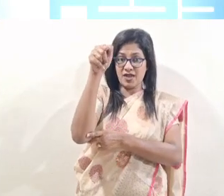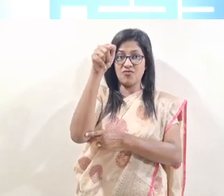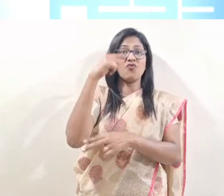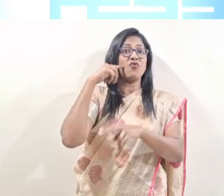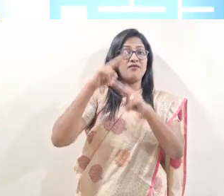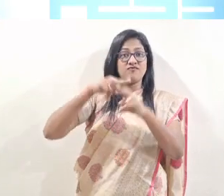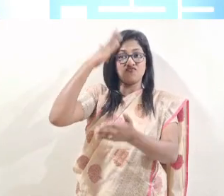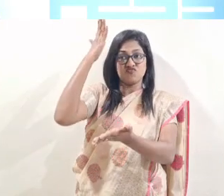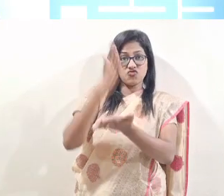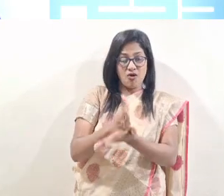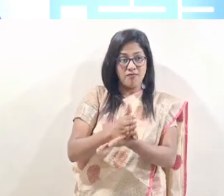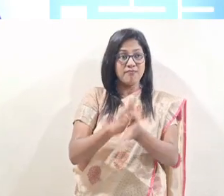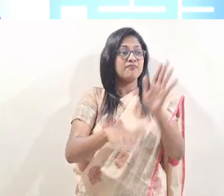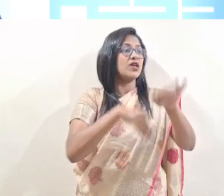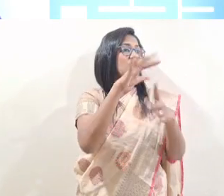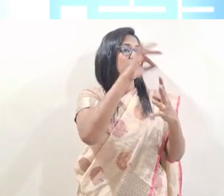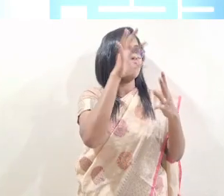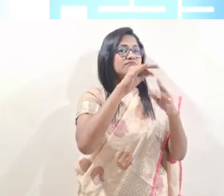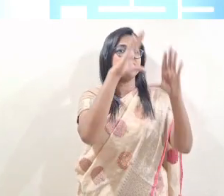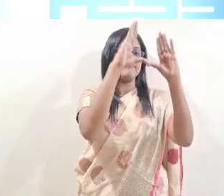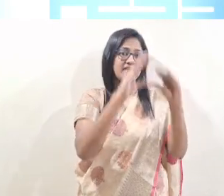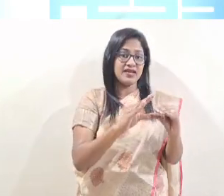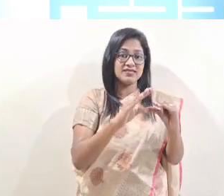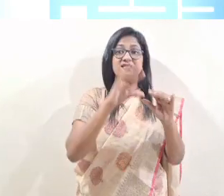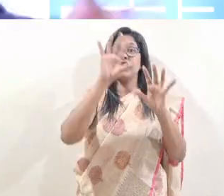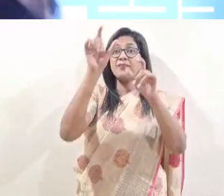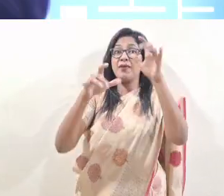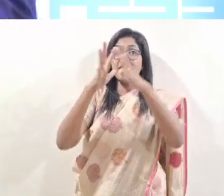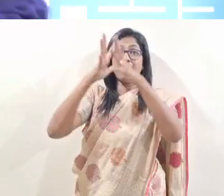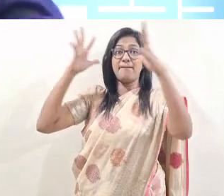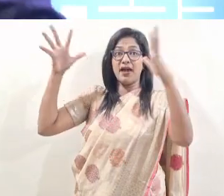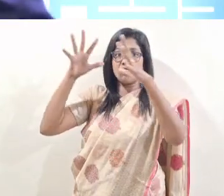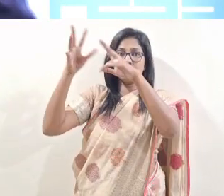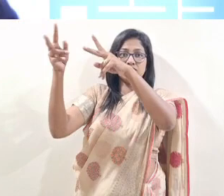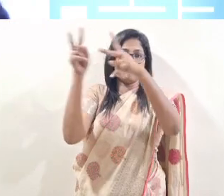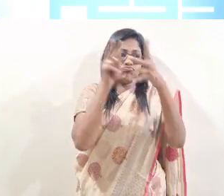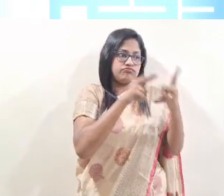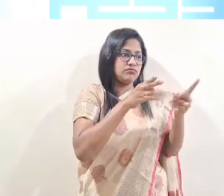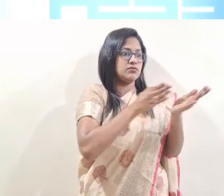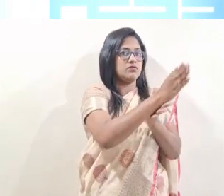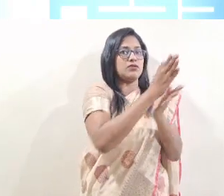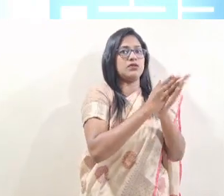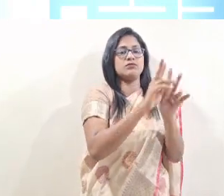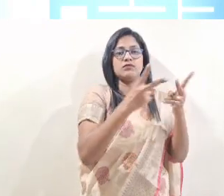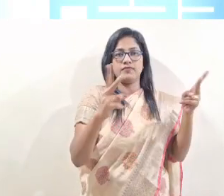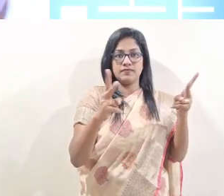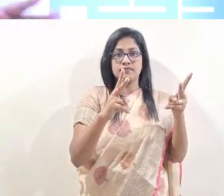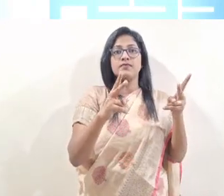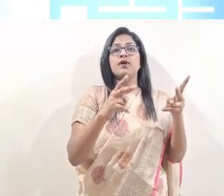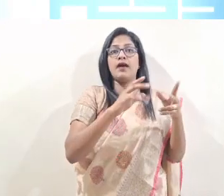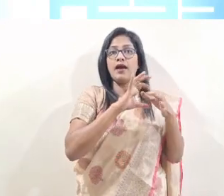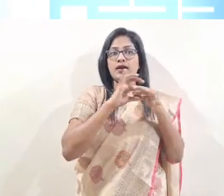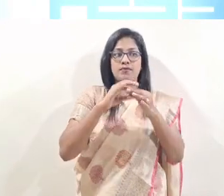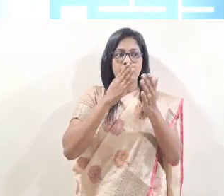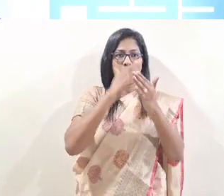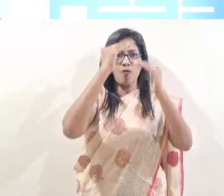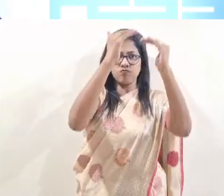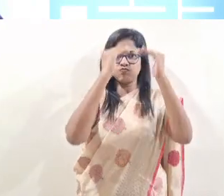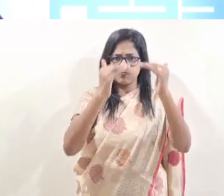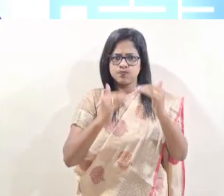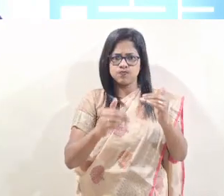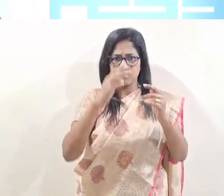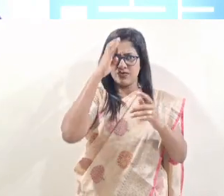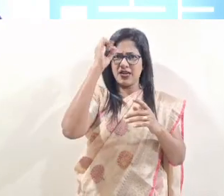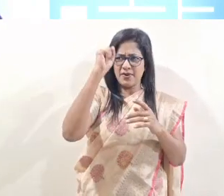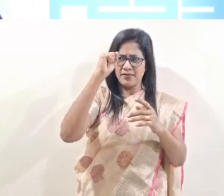stopped, then the options are pretty less because you have to shift that many people to other mode. And also keeping the alignment in mind, there's very